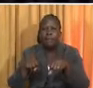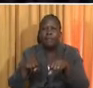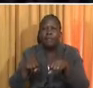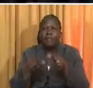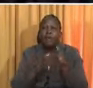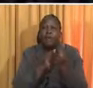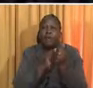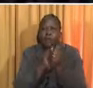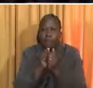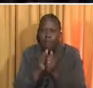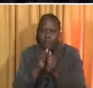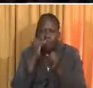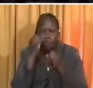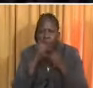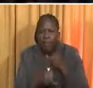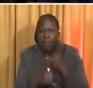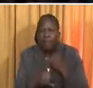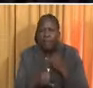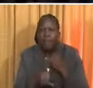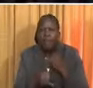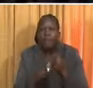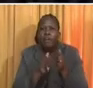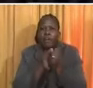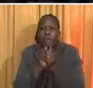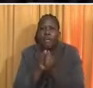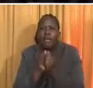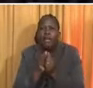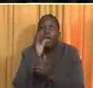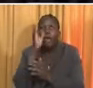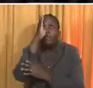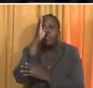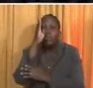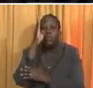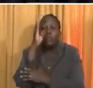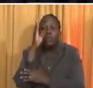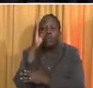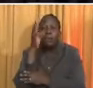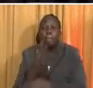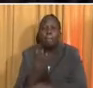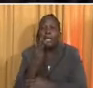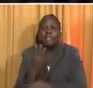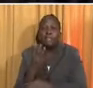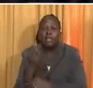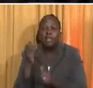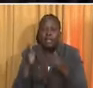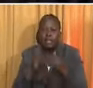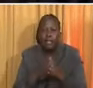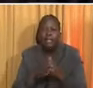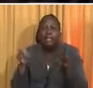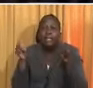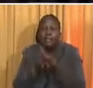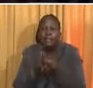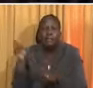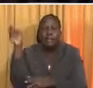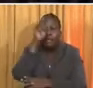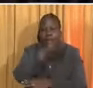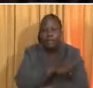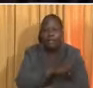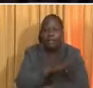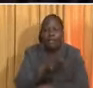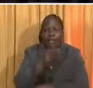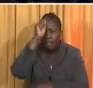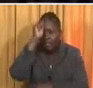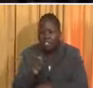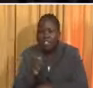Friday afternoon, March 9th, 2018, which was the same day the justices of the Court of